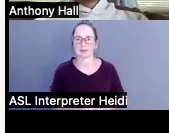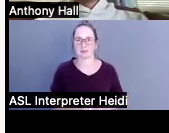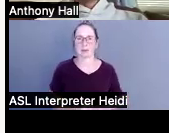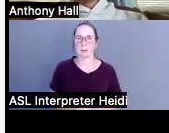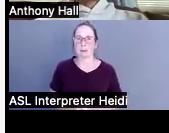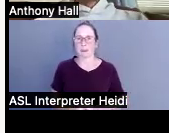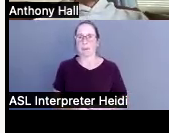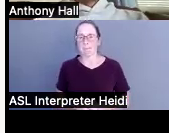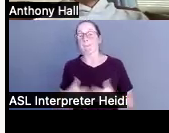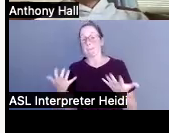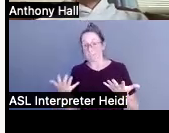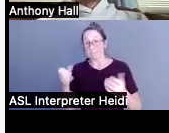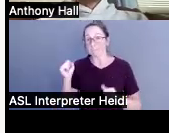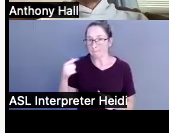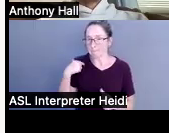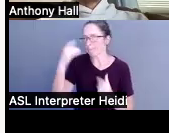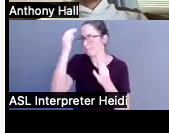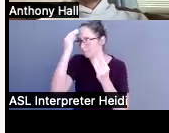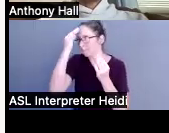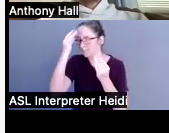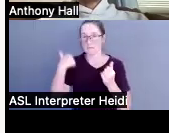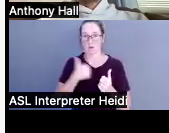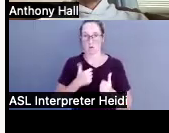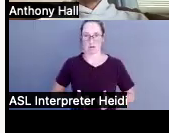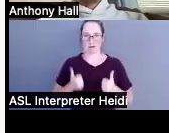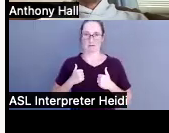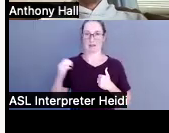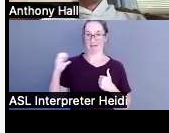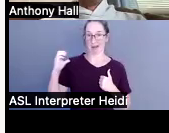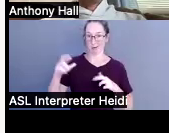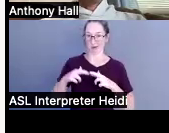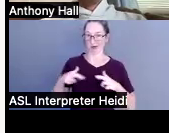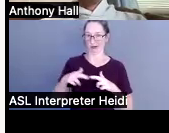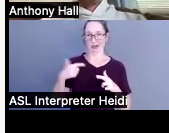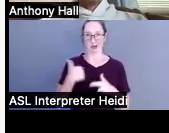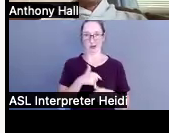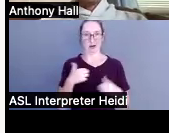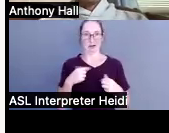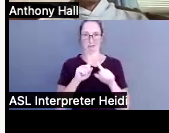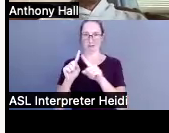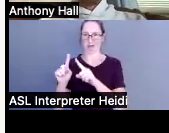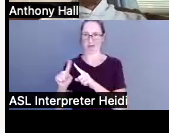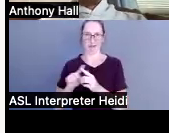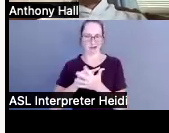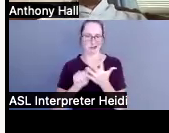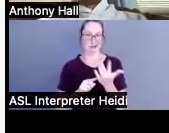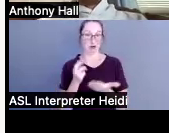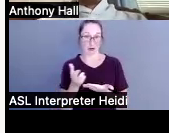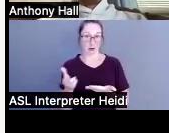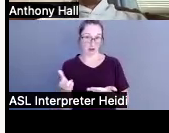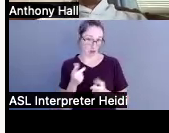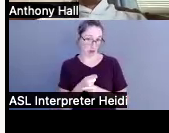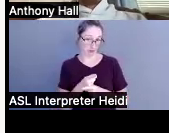So when I think about it, we live in the capital region. We have a host of resources, right?